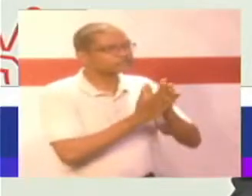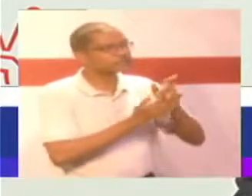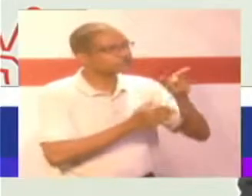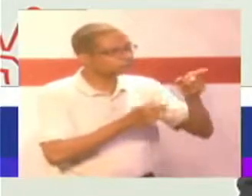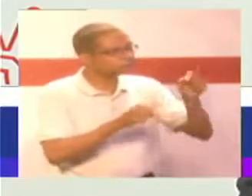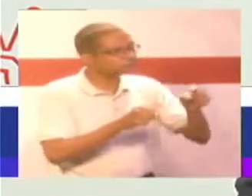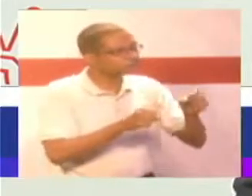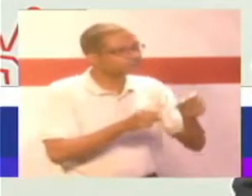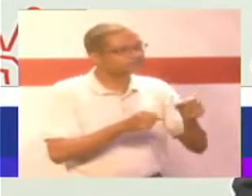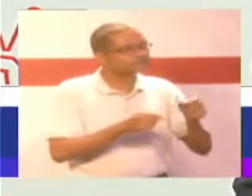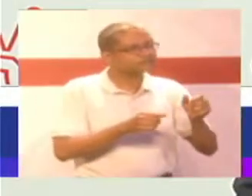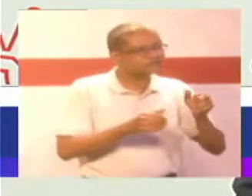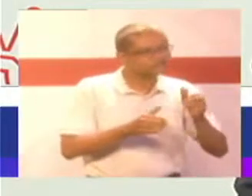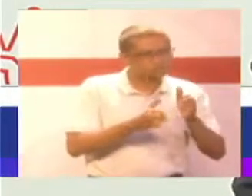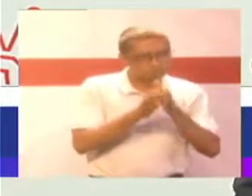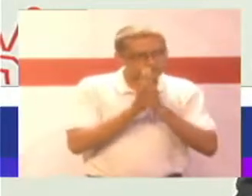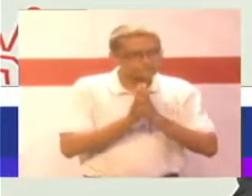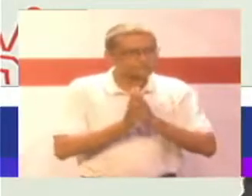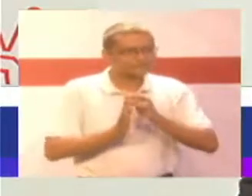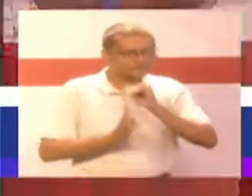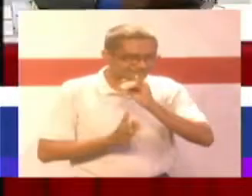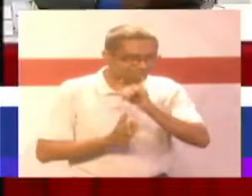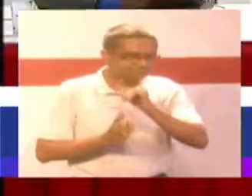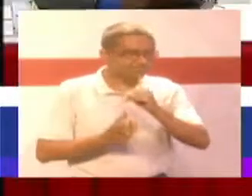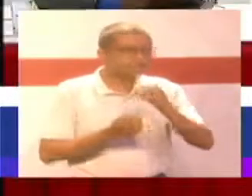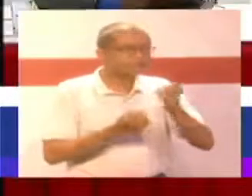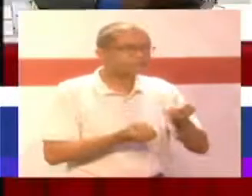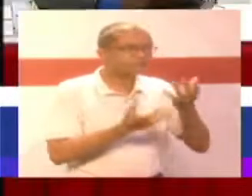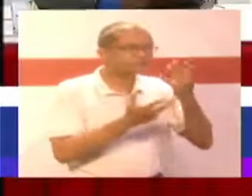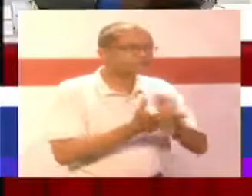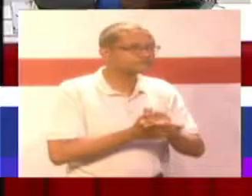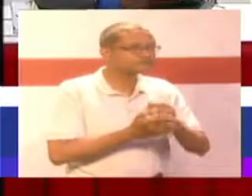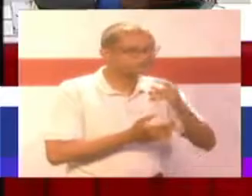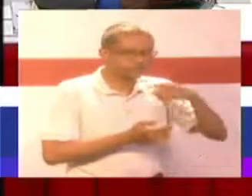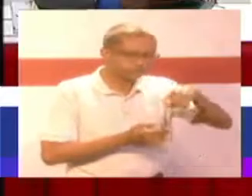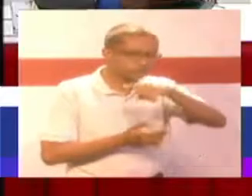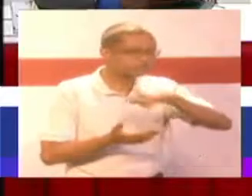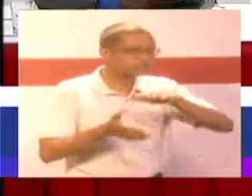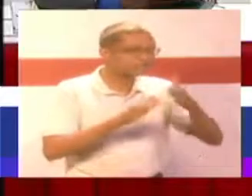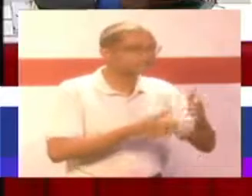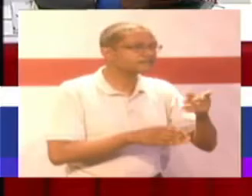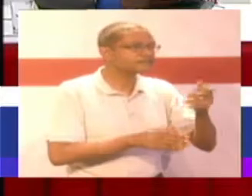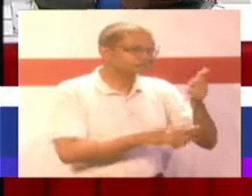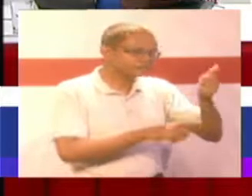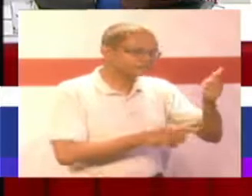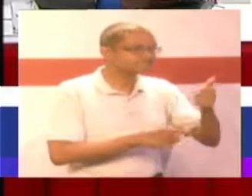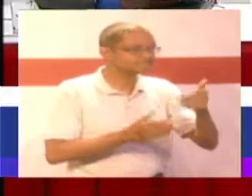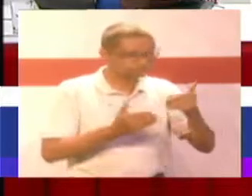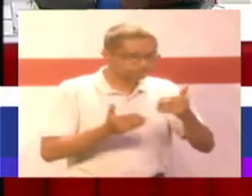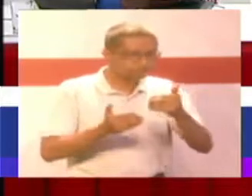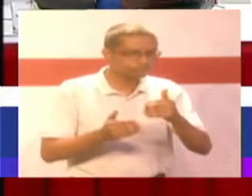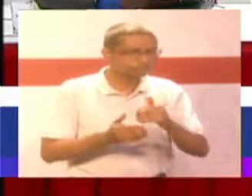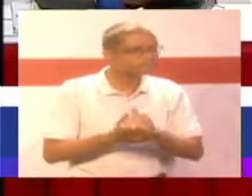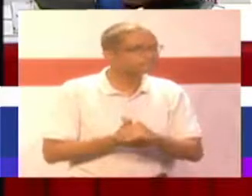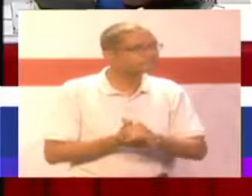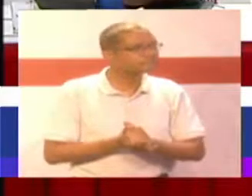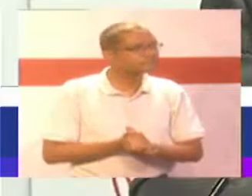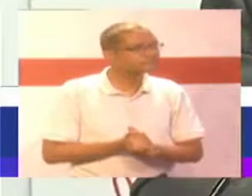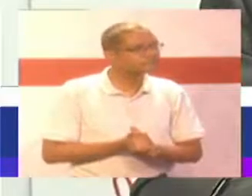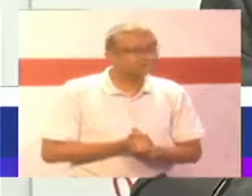Corpcom for an answer. Thank you. Thank you. Okay, again, thank you for that question. But the question sort